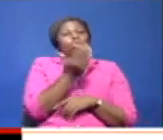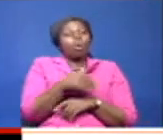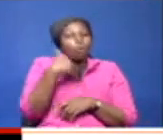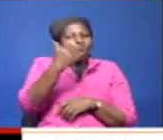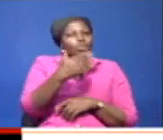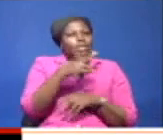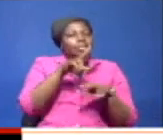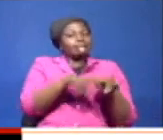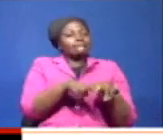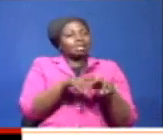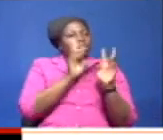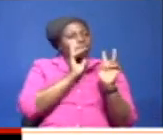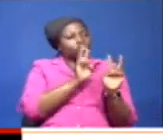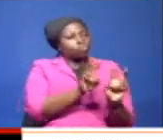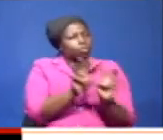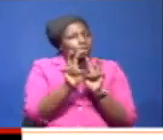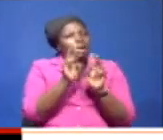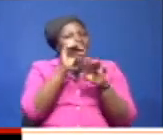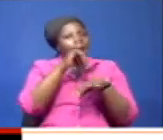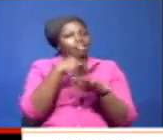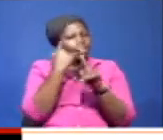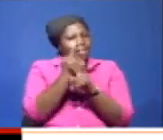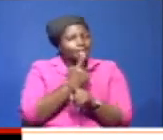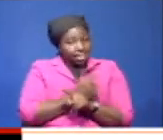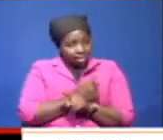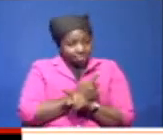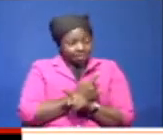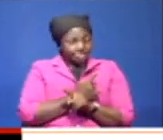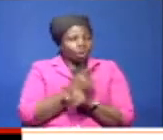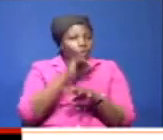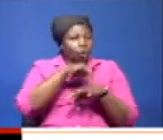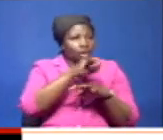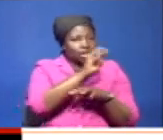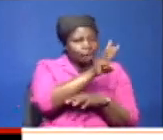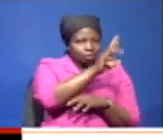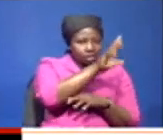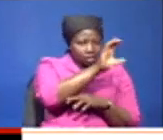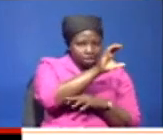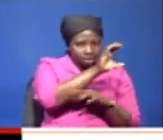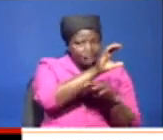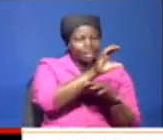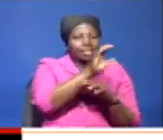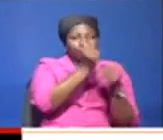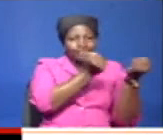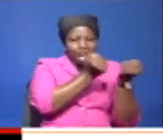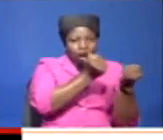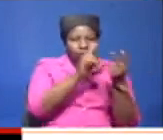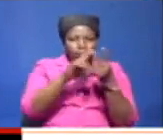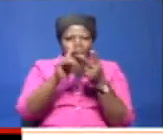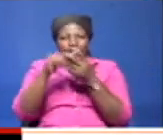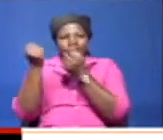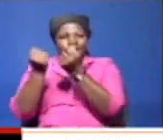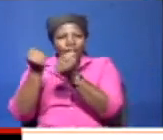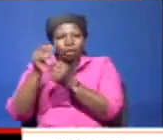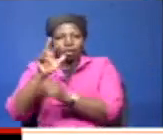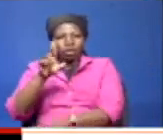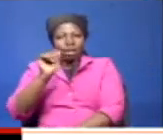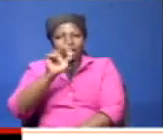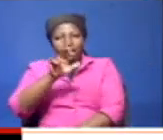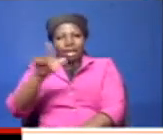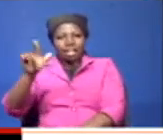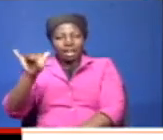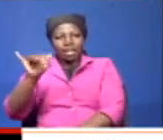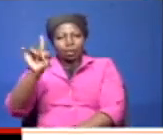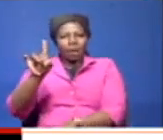at the difference from what was known as the World WRC car and now known as the Rally 1 and its hybrid, where is the